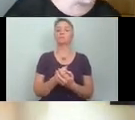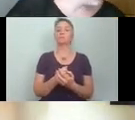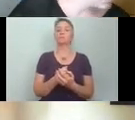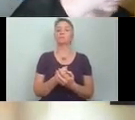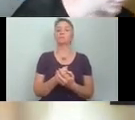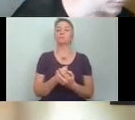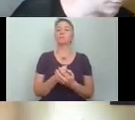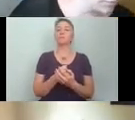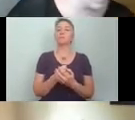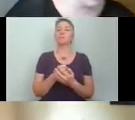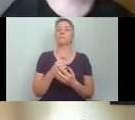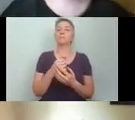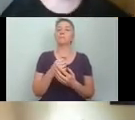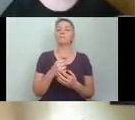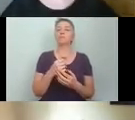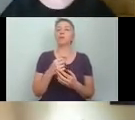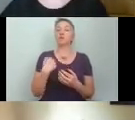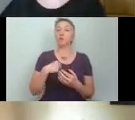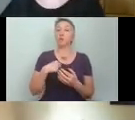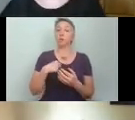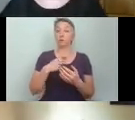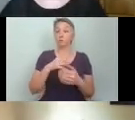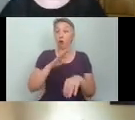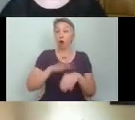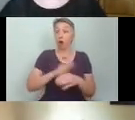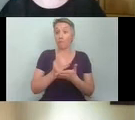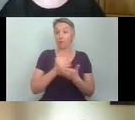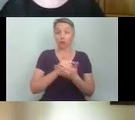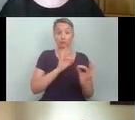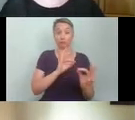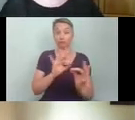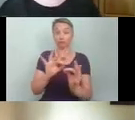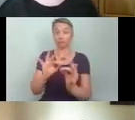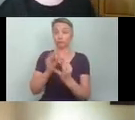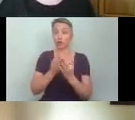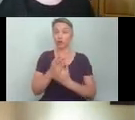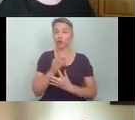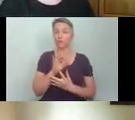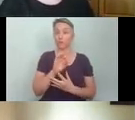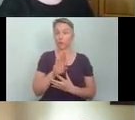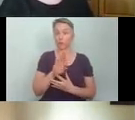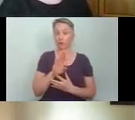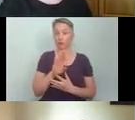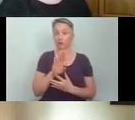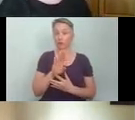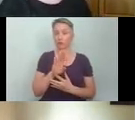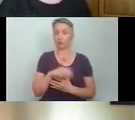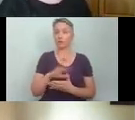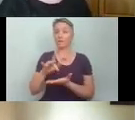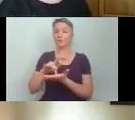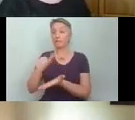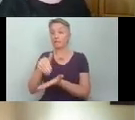budget through February at both at the medical center and the academic divisions.